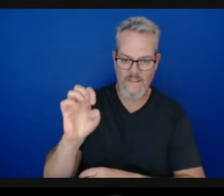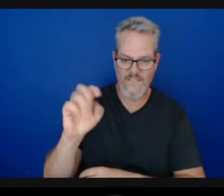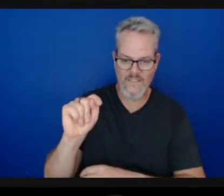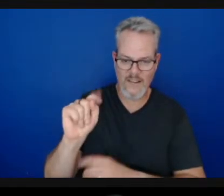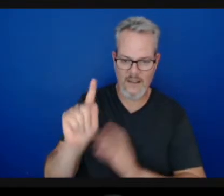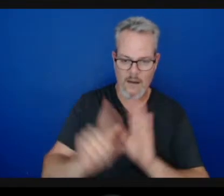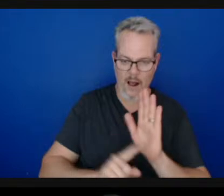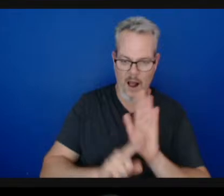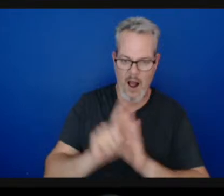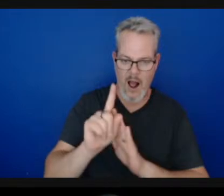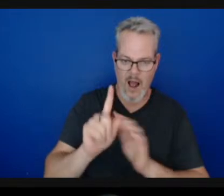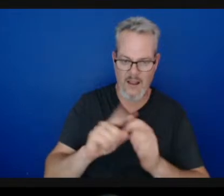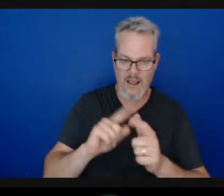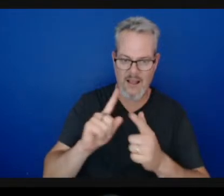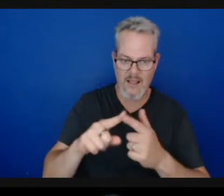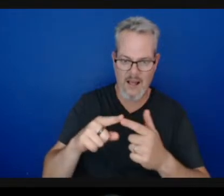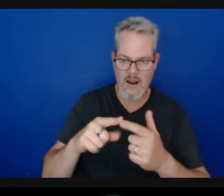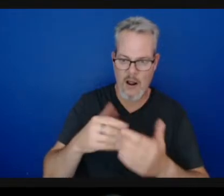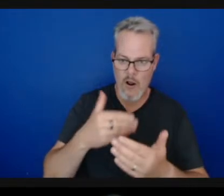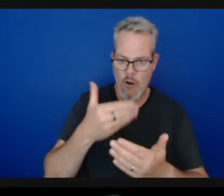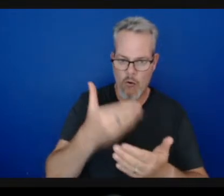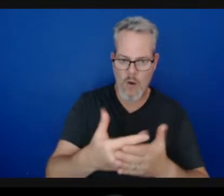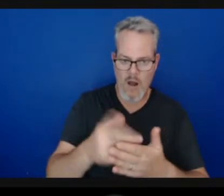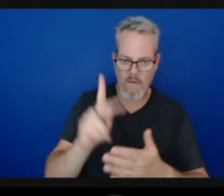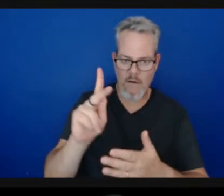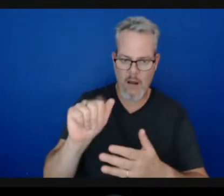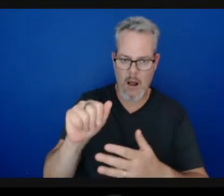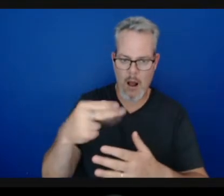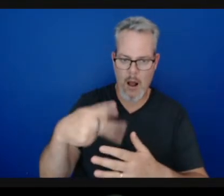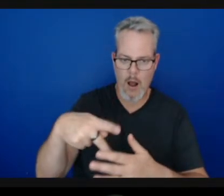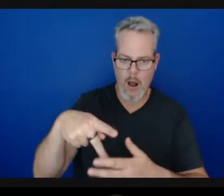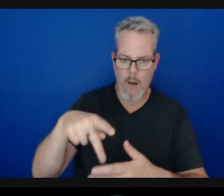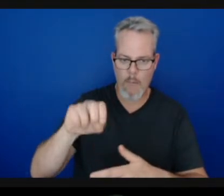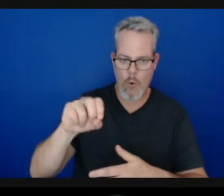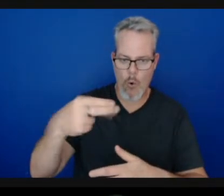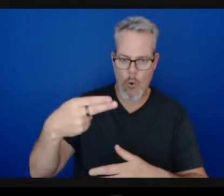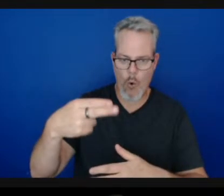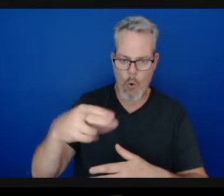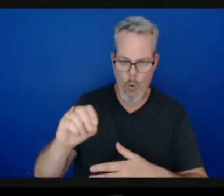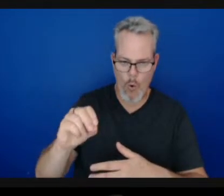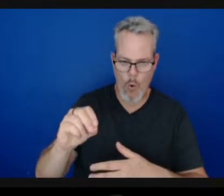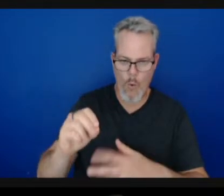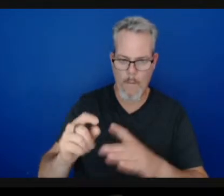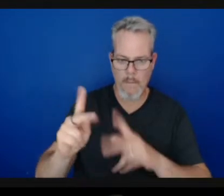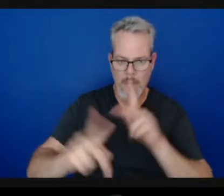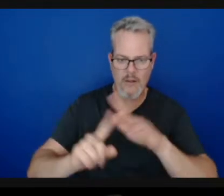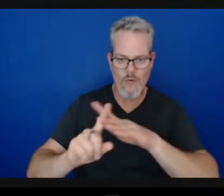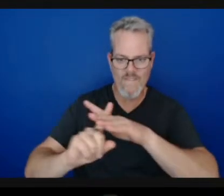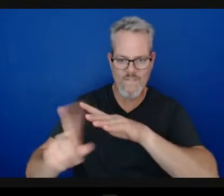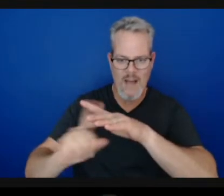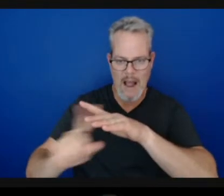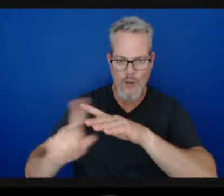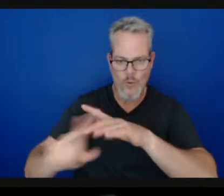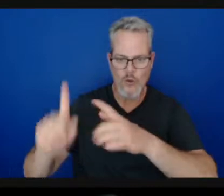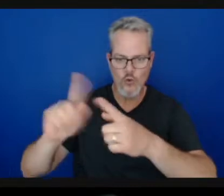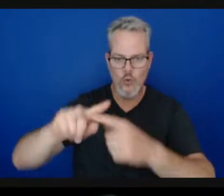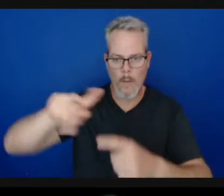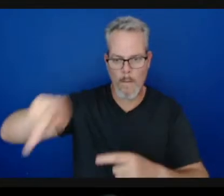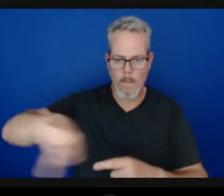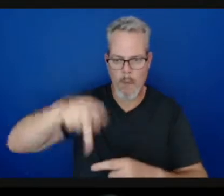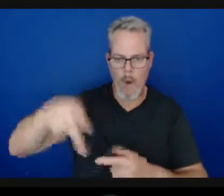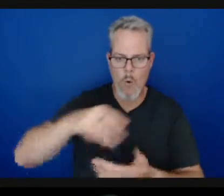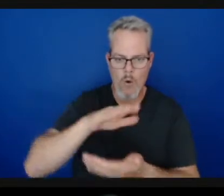towards Kapoho 3 miles away, and they evacuated Kapoho and put them in shelter at the Pahoa School. And that